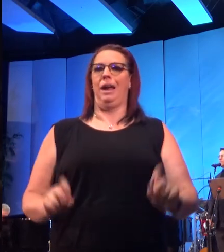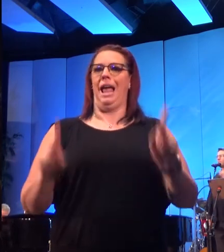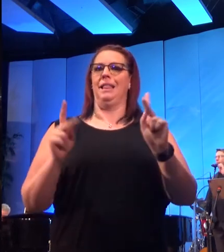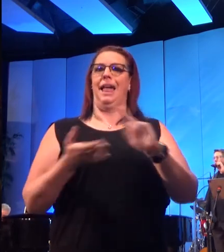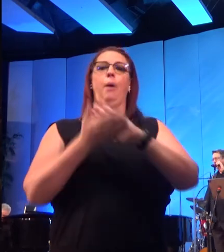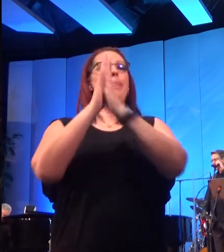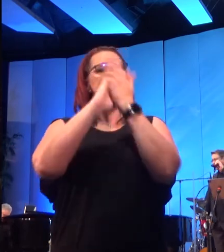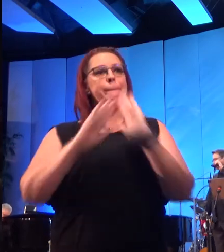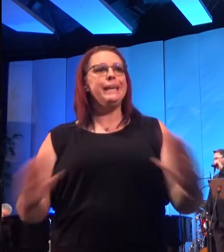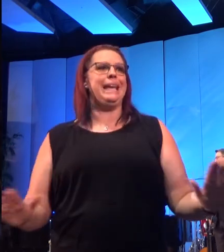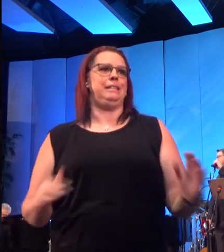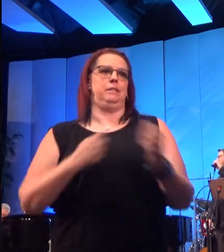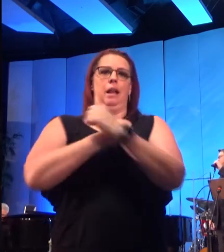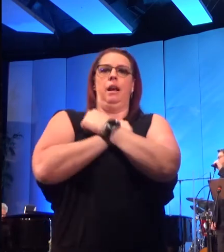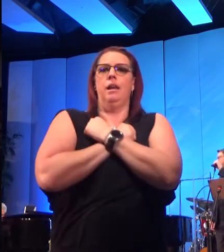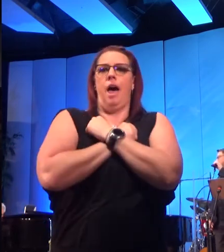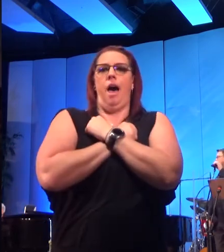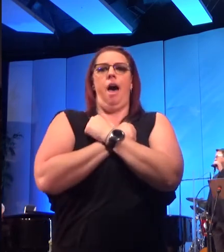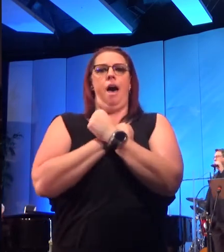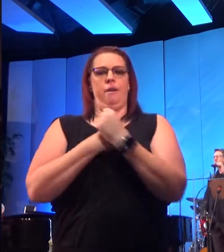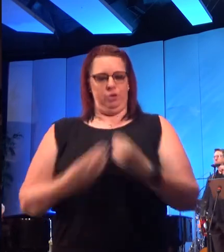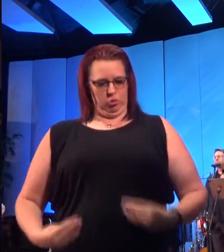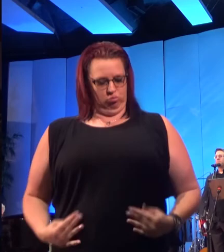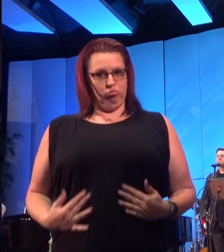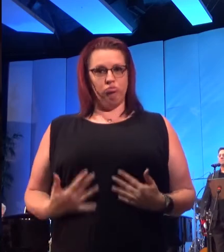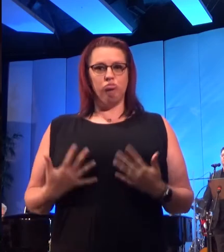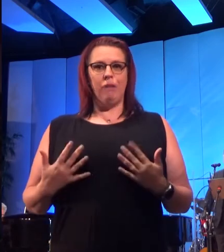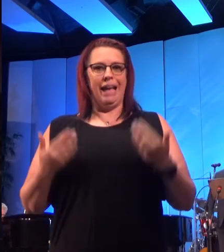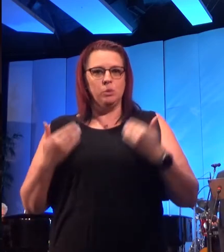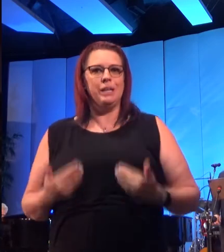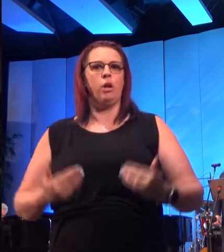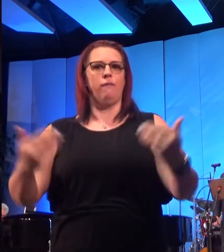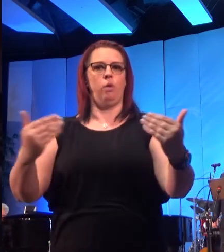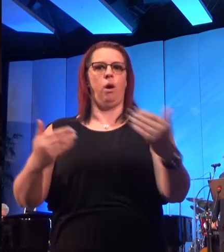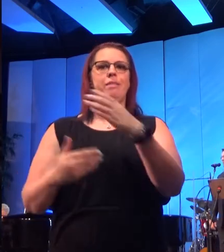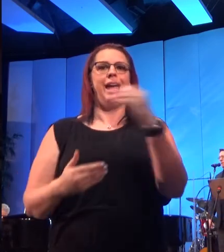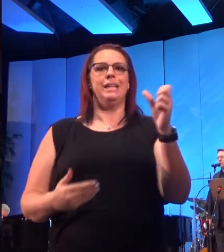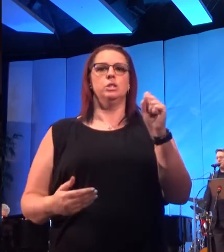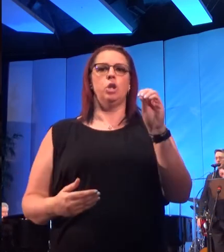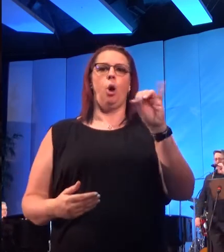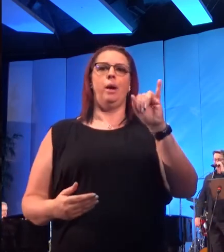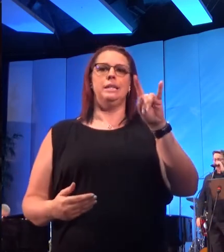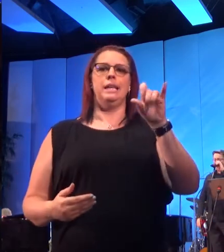to infuse our being as we carry it forth. And so it is.